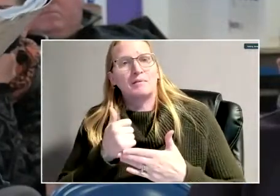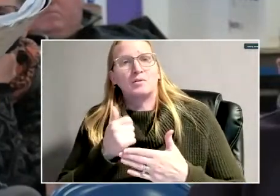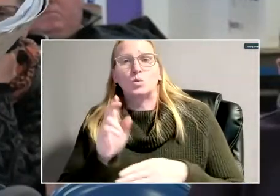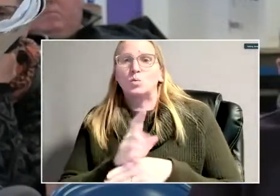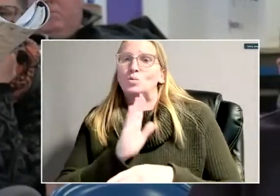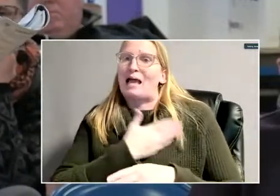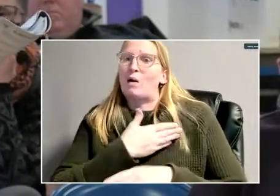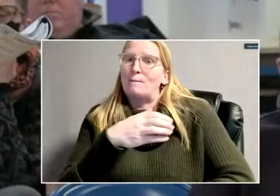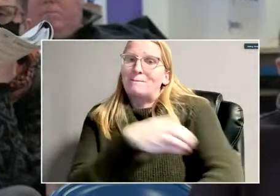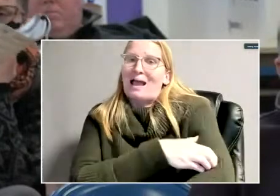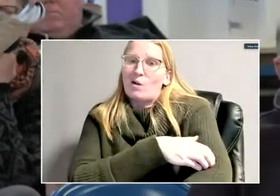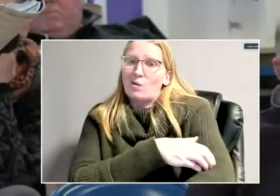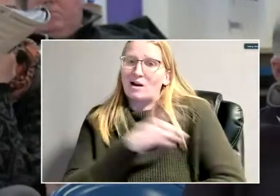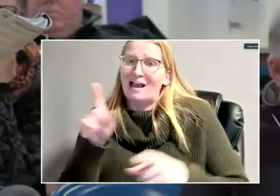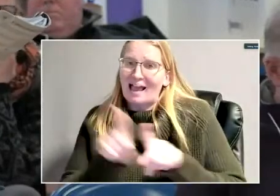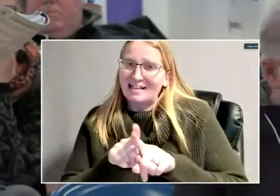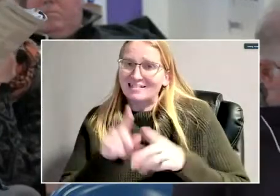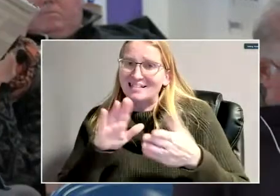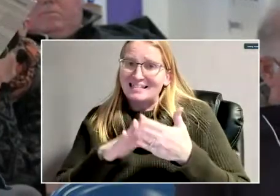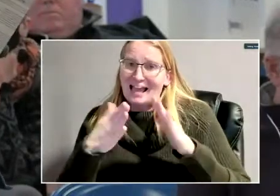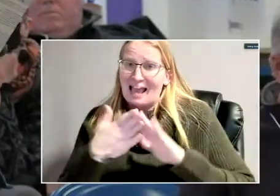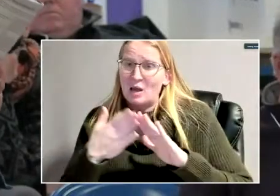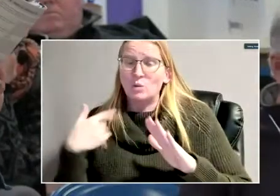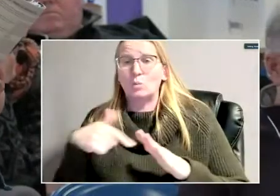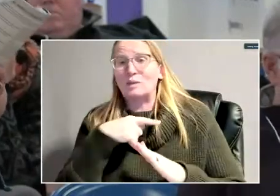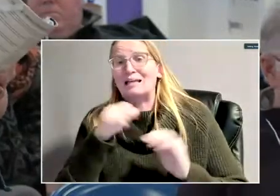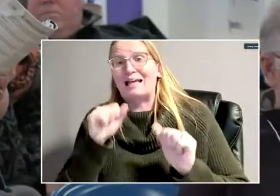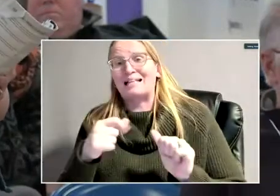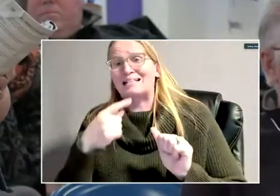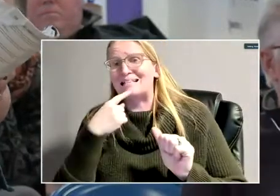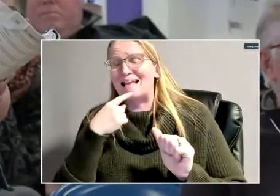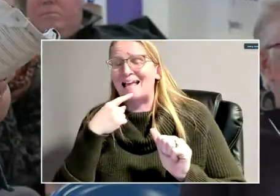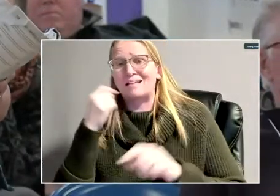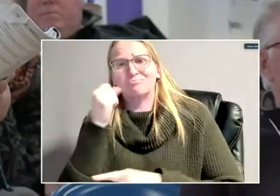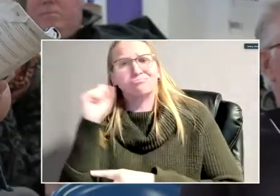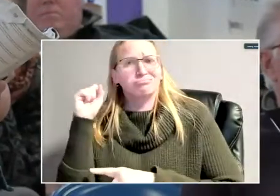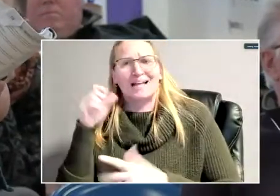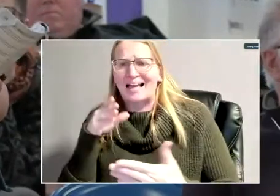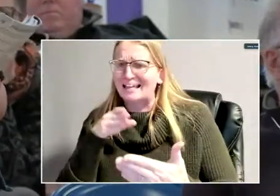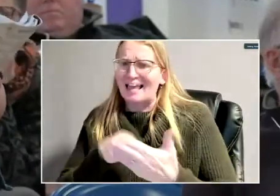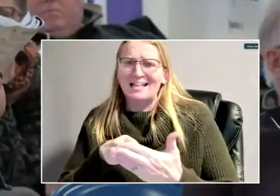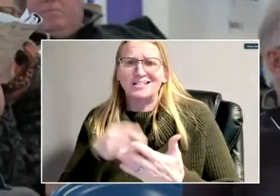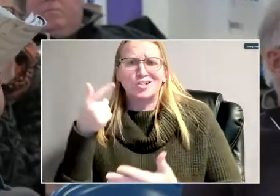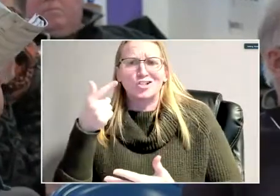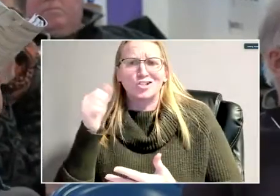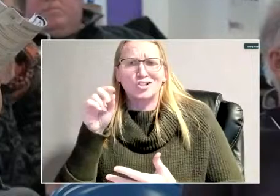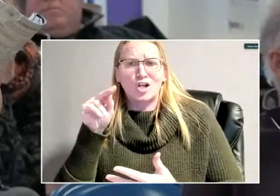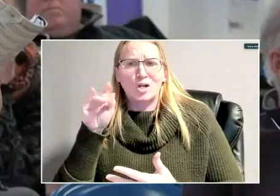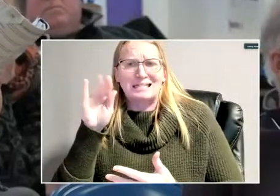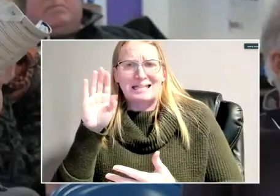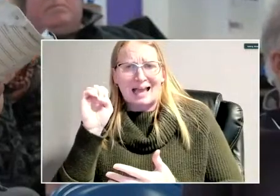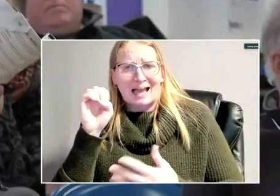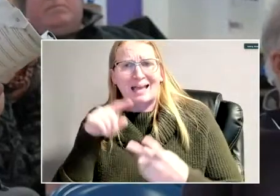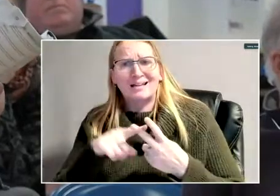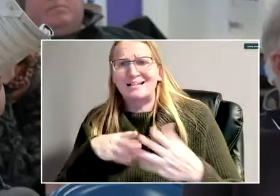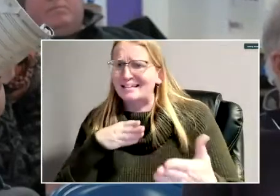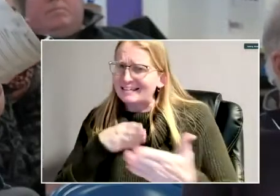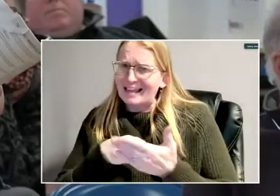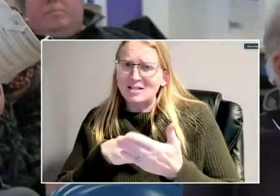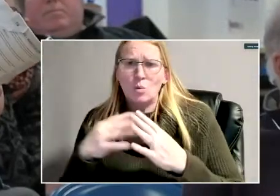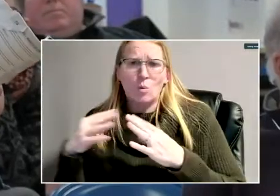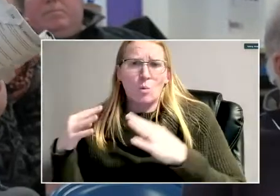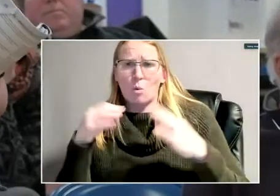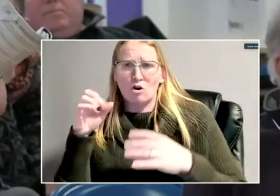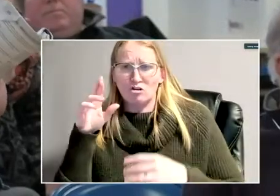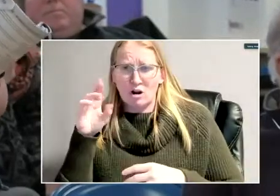stand up against genocide and war crimes we have an incredible delegation right now of Sanders Ley